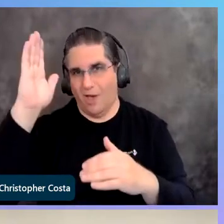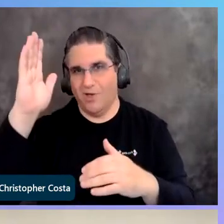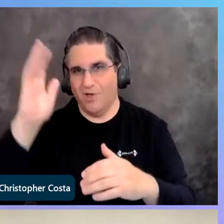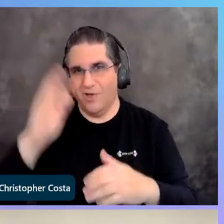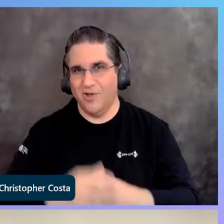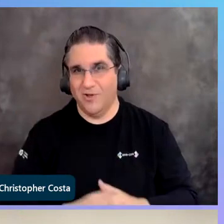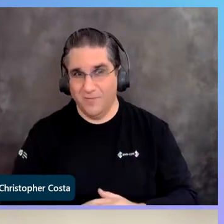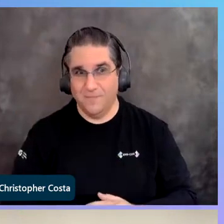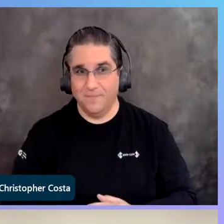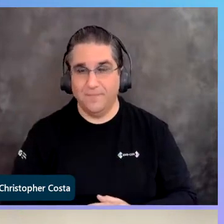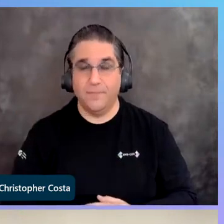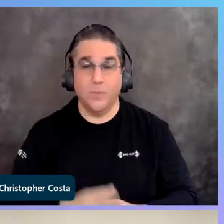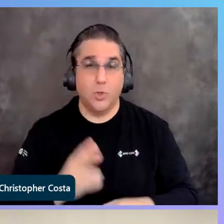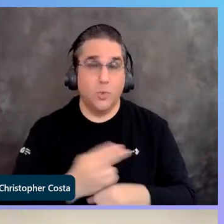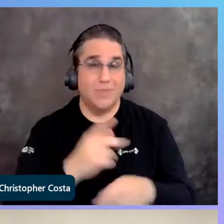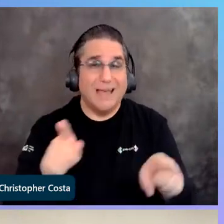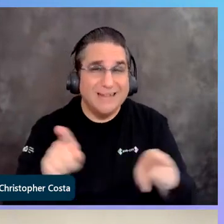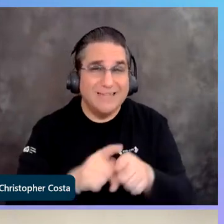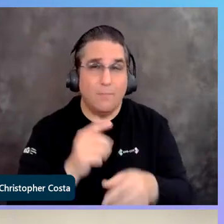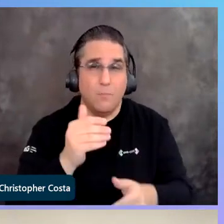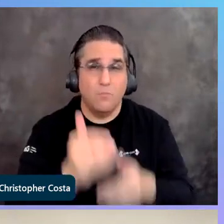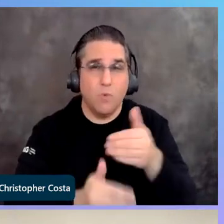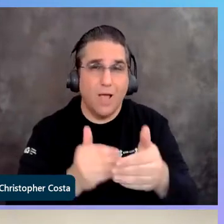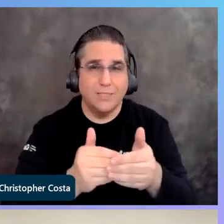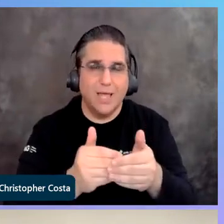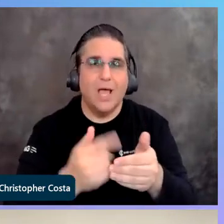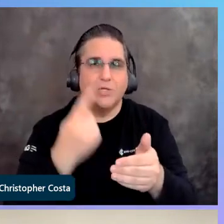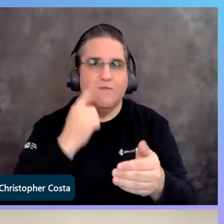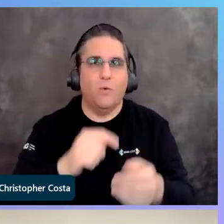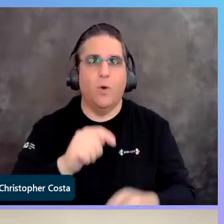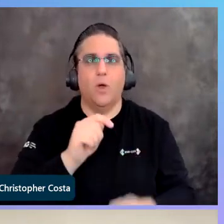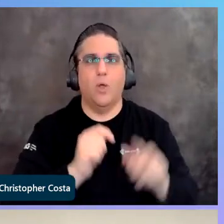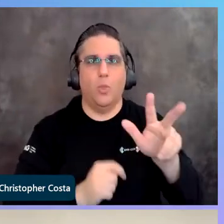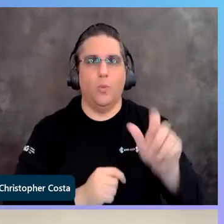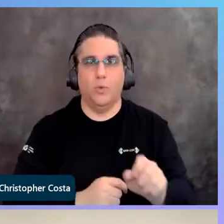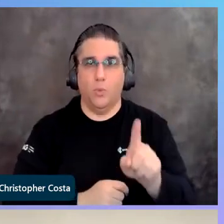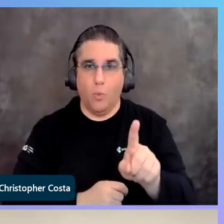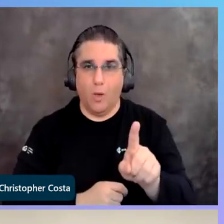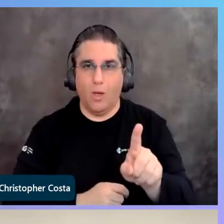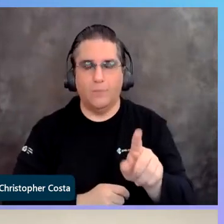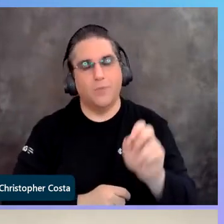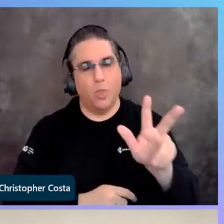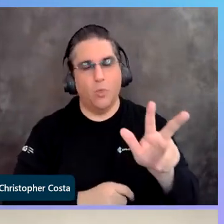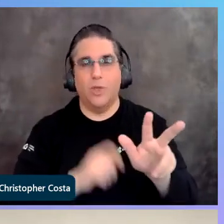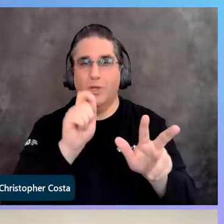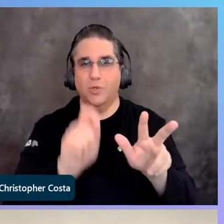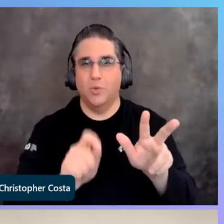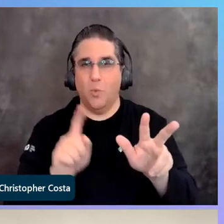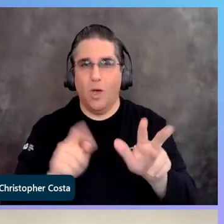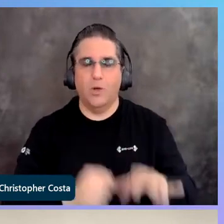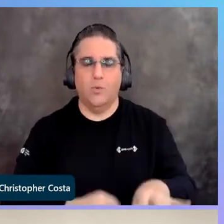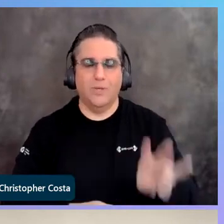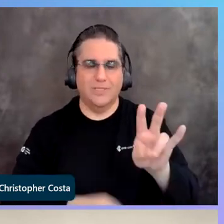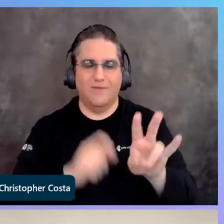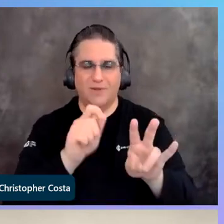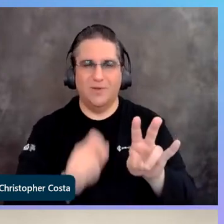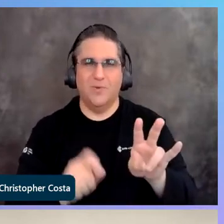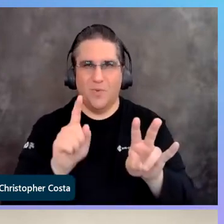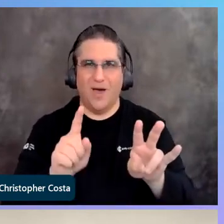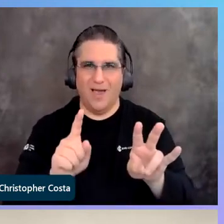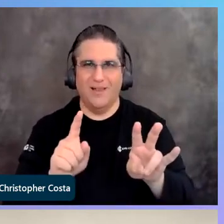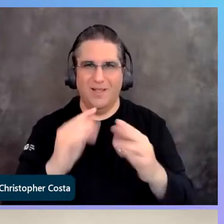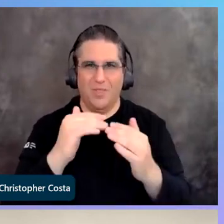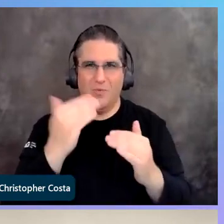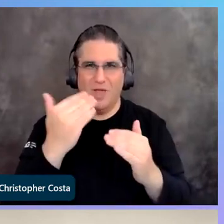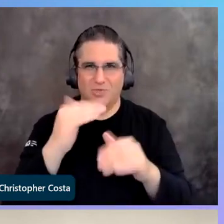exact same process in order to get the 3 to 1 and 7 to 1 thresholds as well. So what did we just learn? Here's the